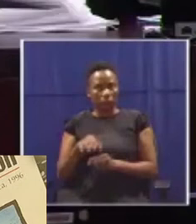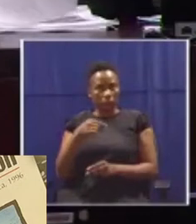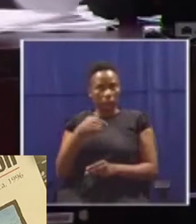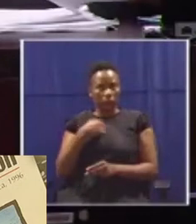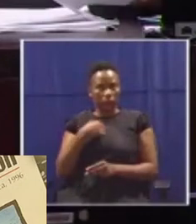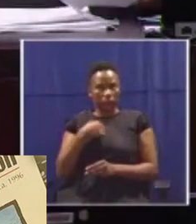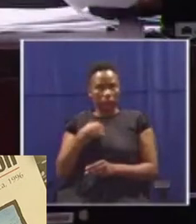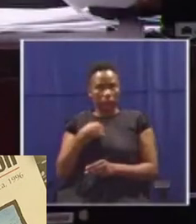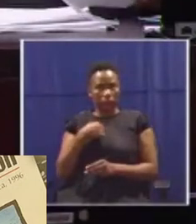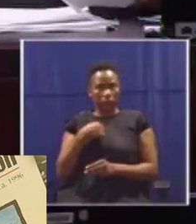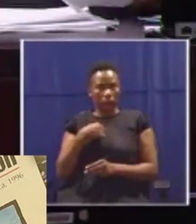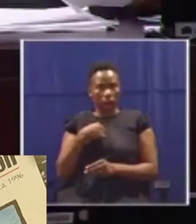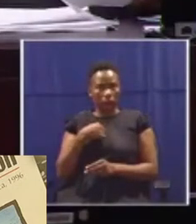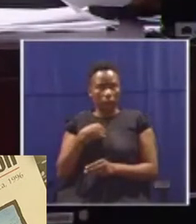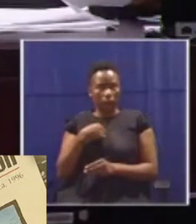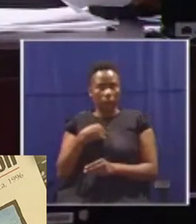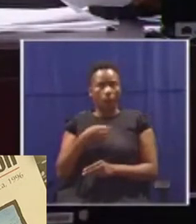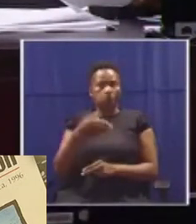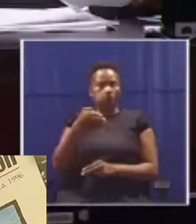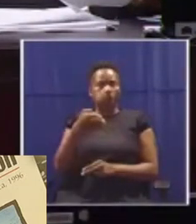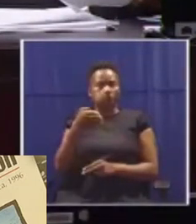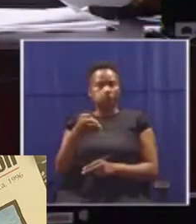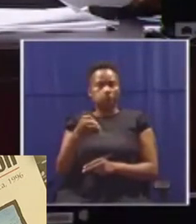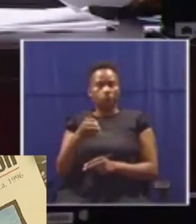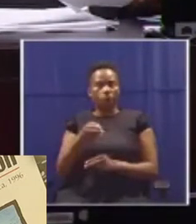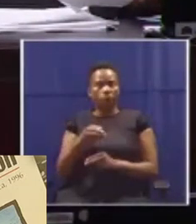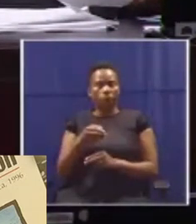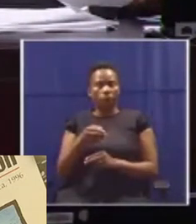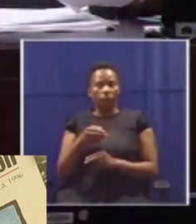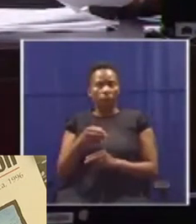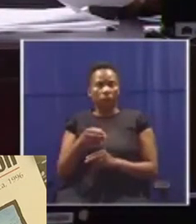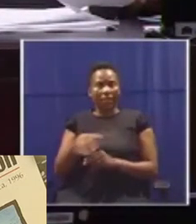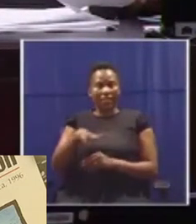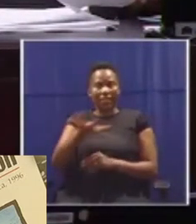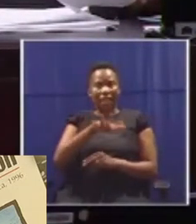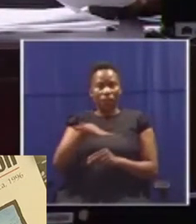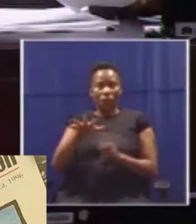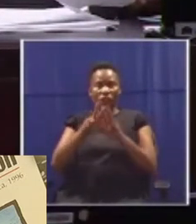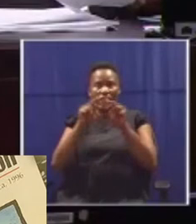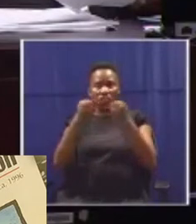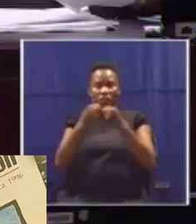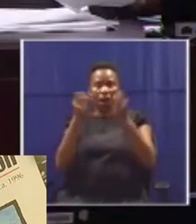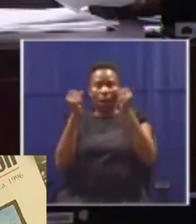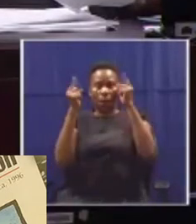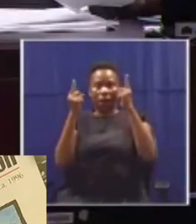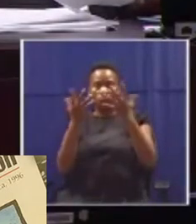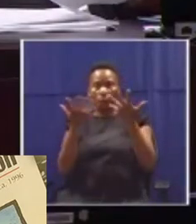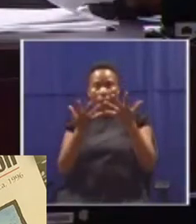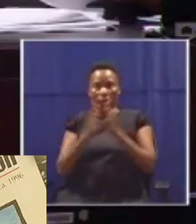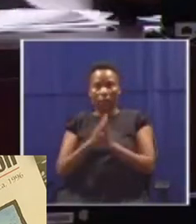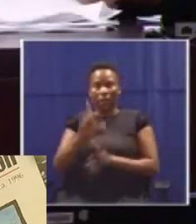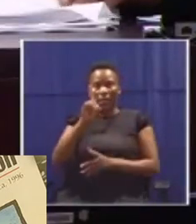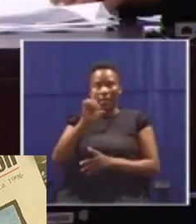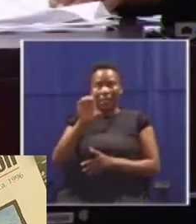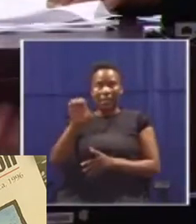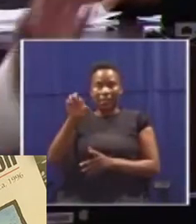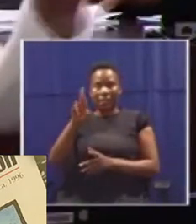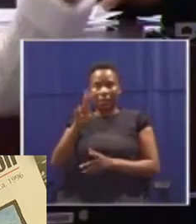State of the Nation awareness in Die Watersloof. 7 dorpies.